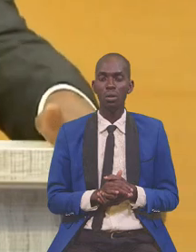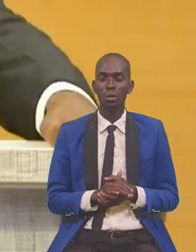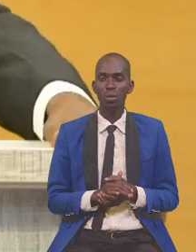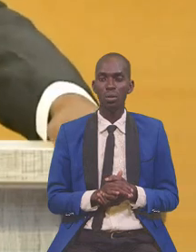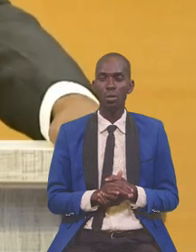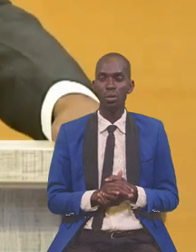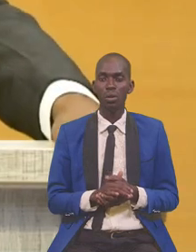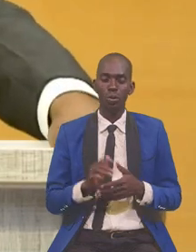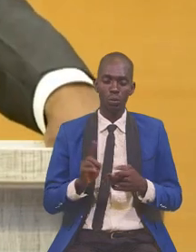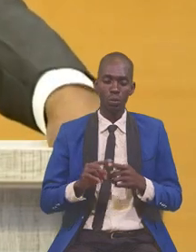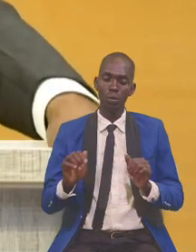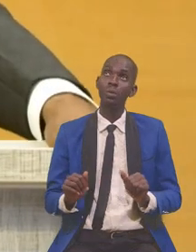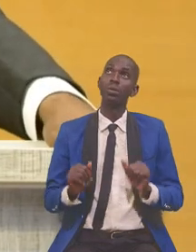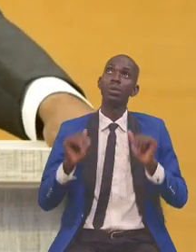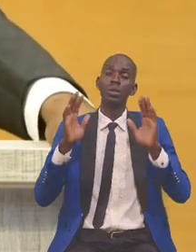to surrender,